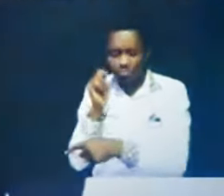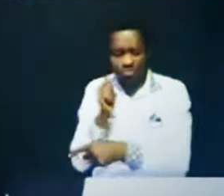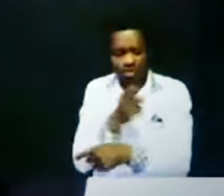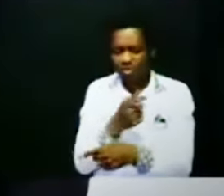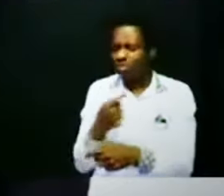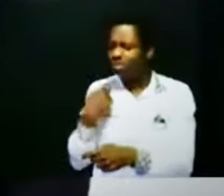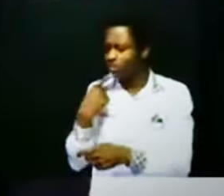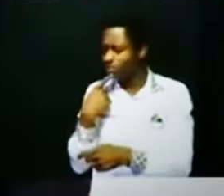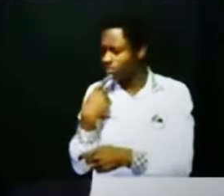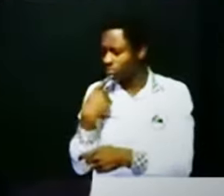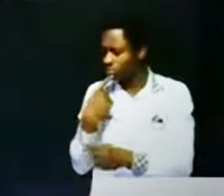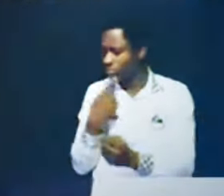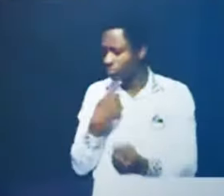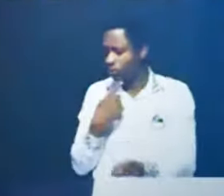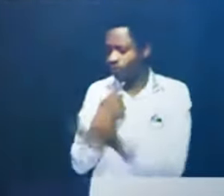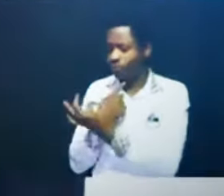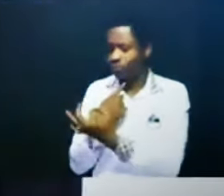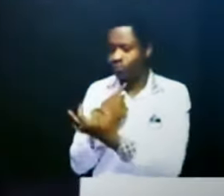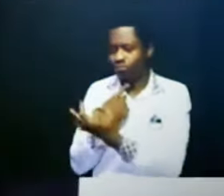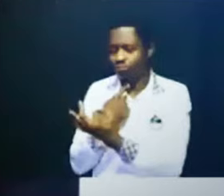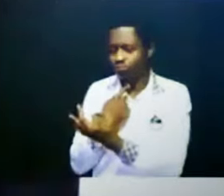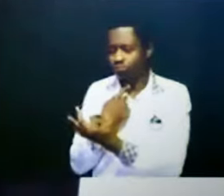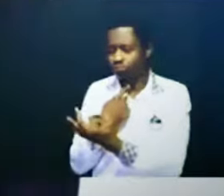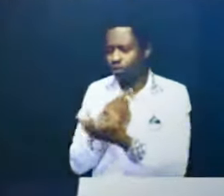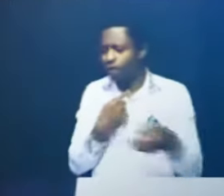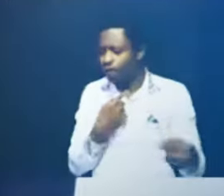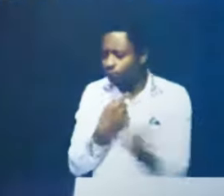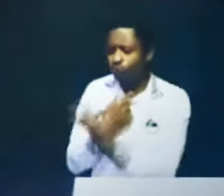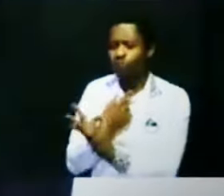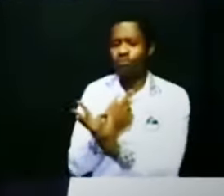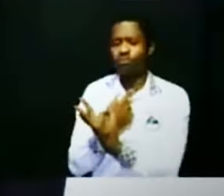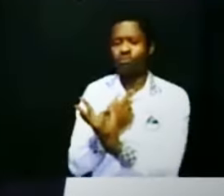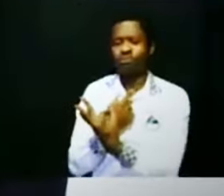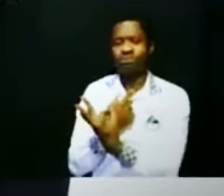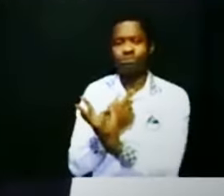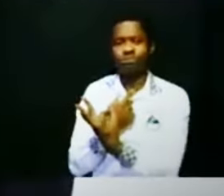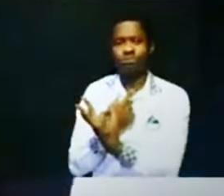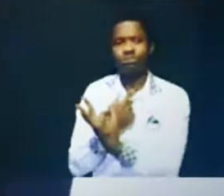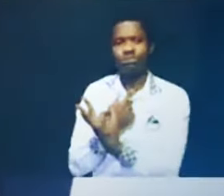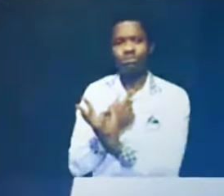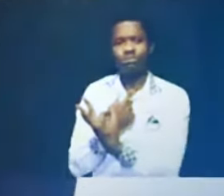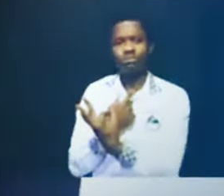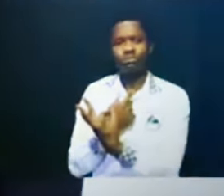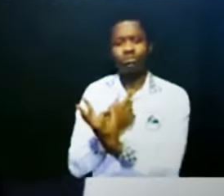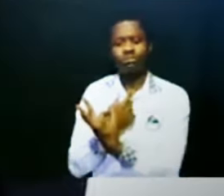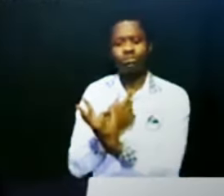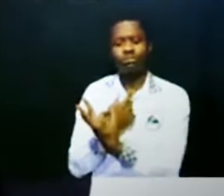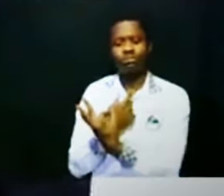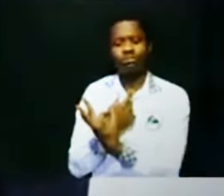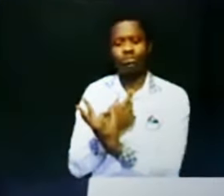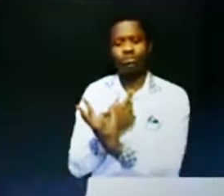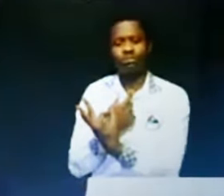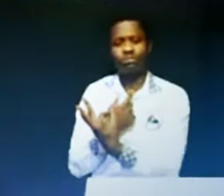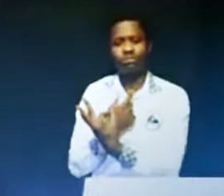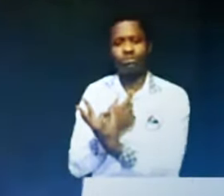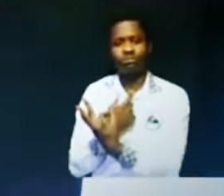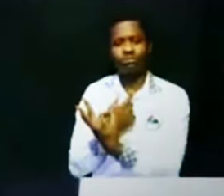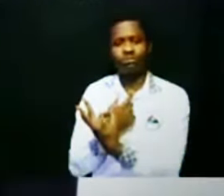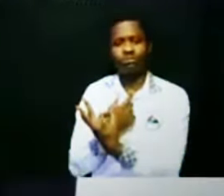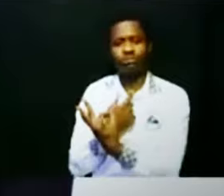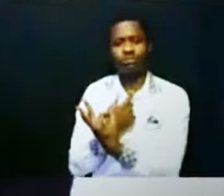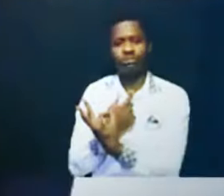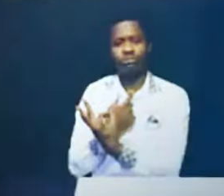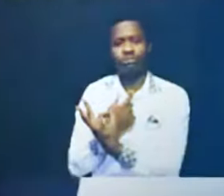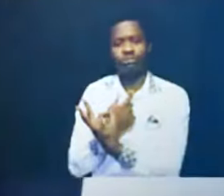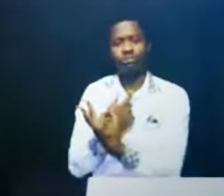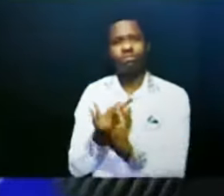out." Ena Amnon ade tani kesi tani no pi esini odwa odi do no na Amnon ka kire no se sori